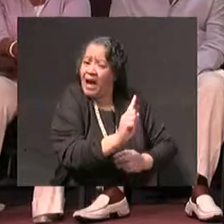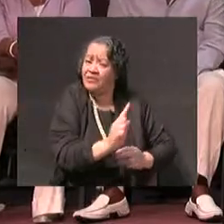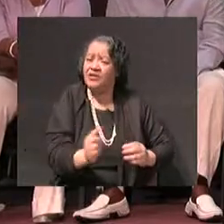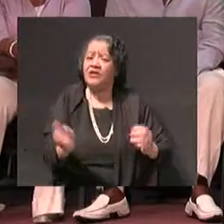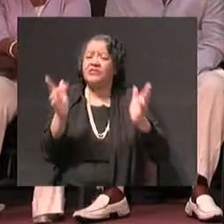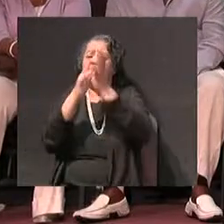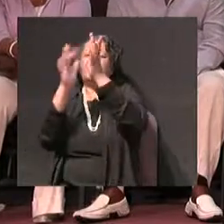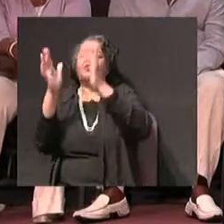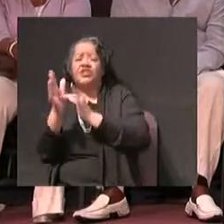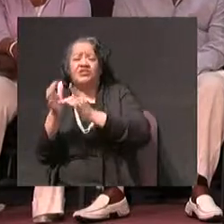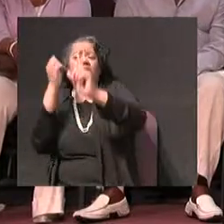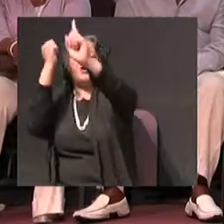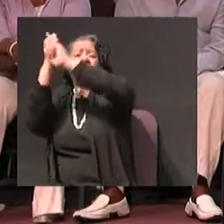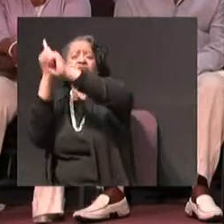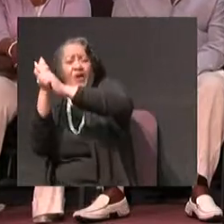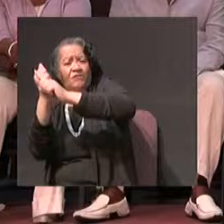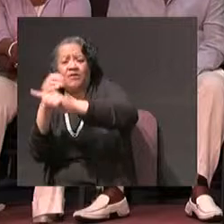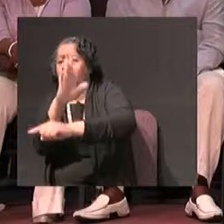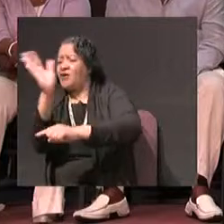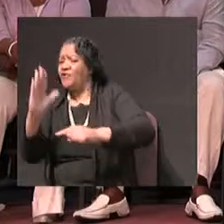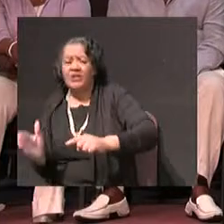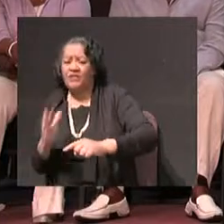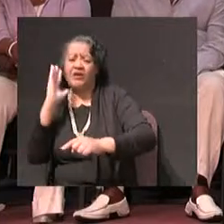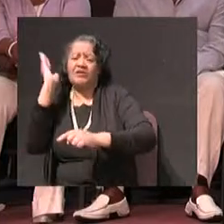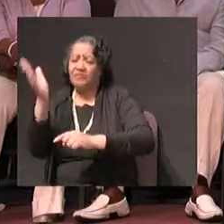Because Jesus will never